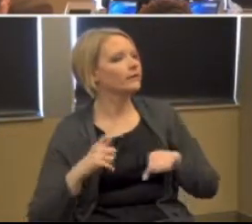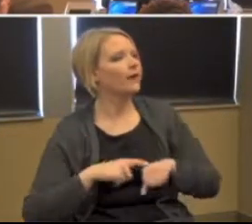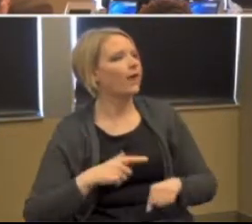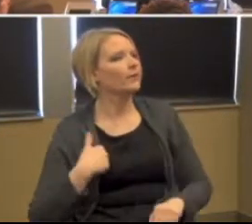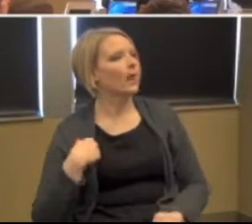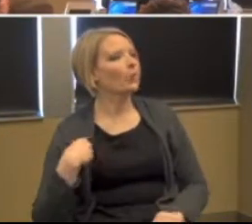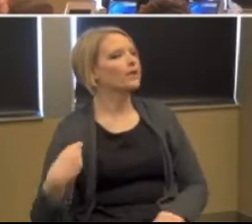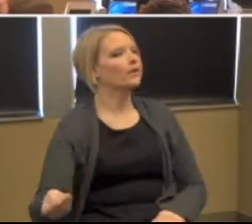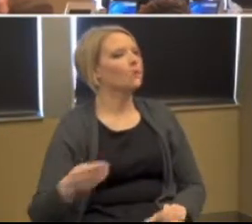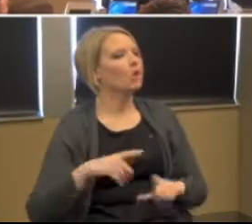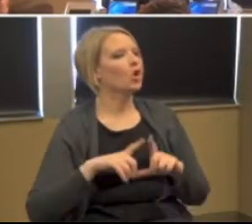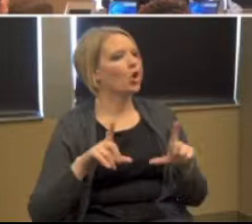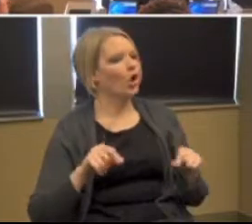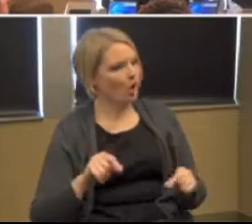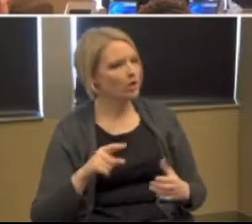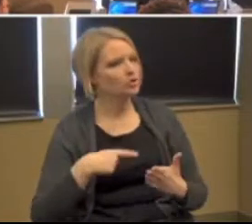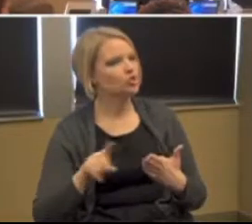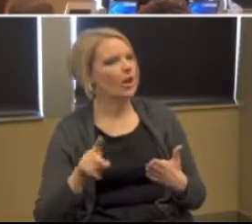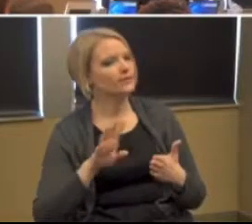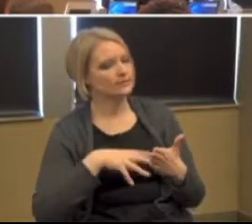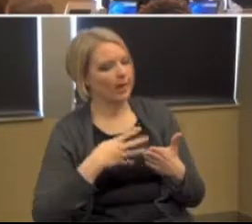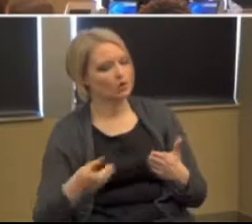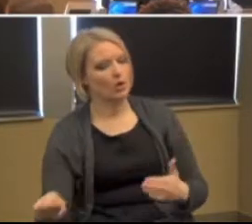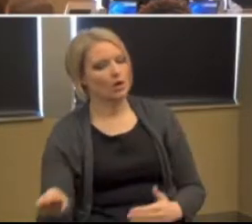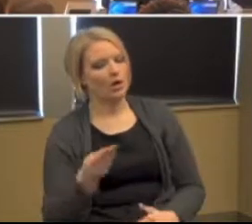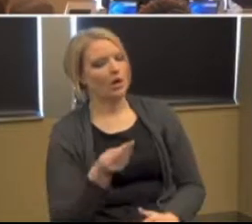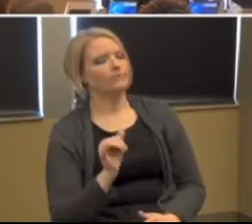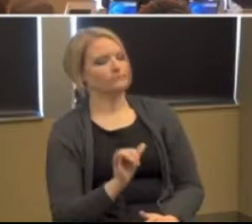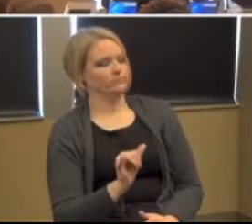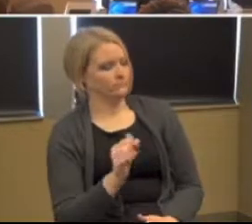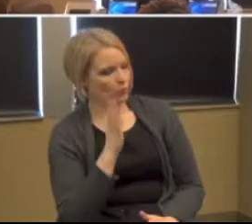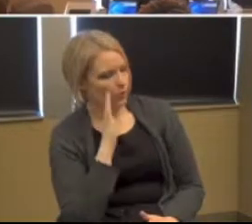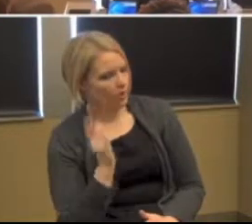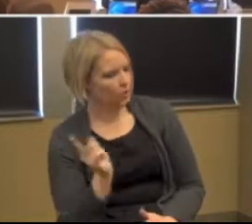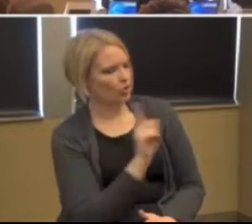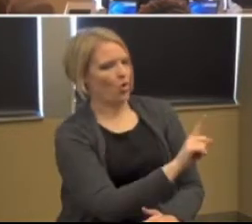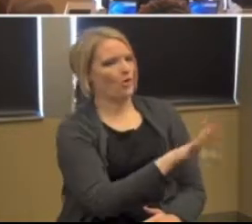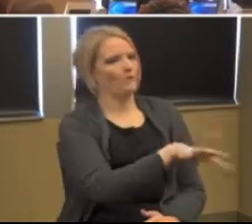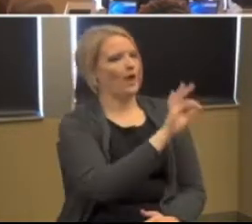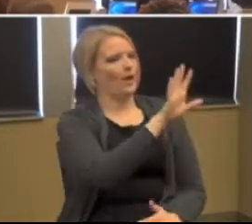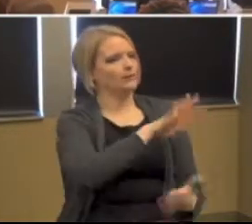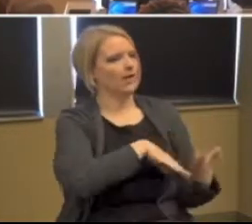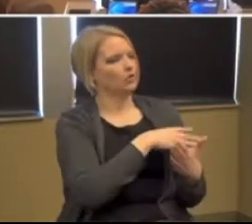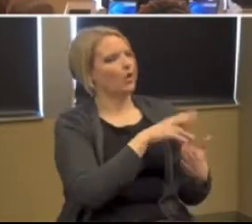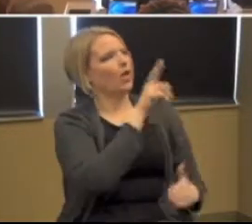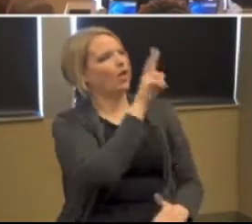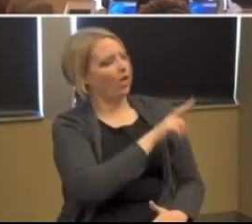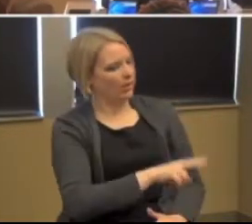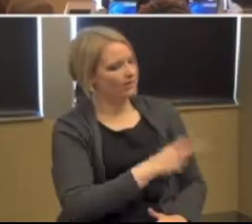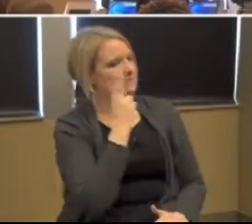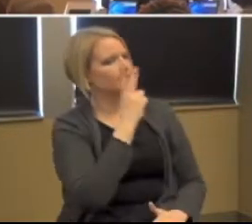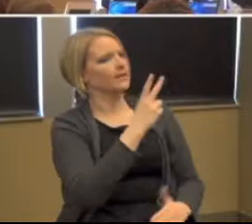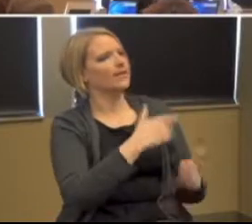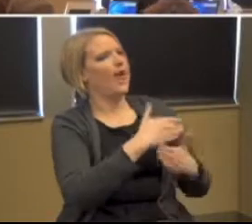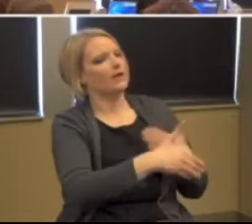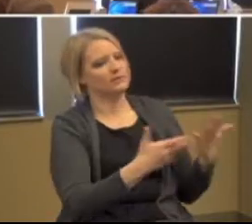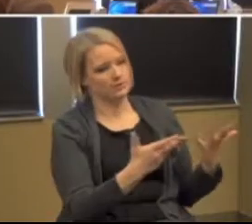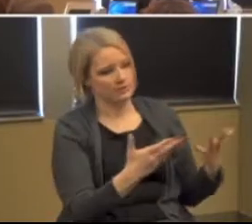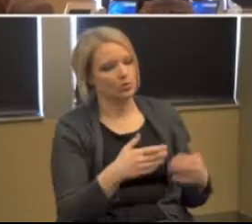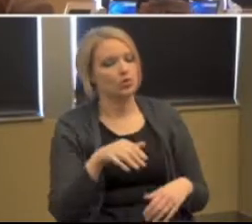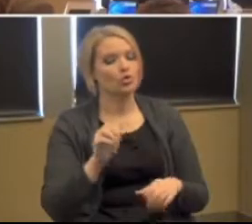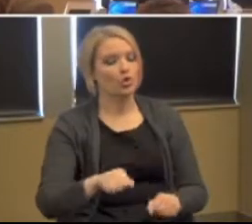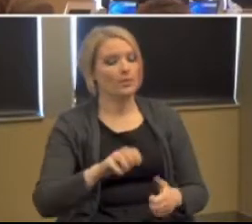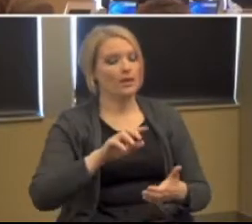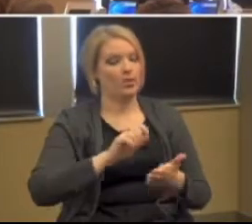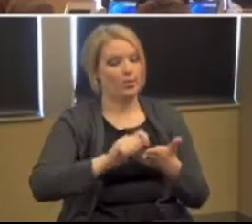hand them a check schedule card, which would indicate that they would need to go and find their schedule and find out what activity is next. It could just